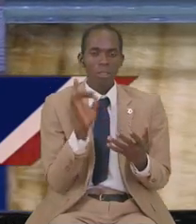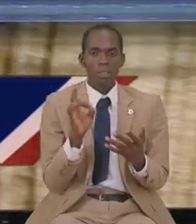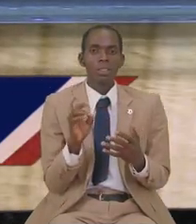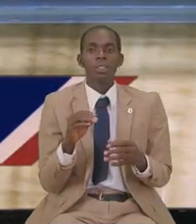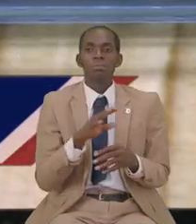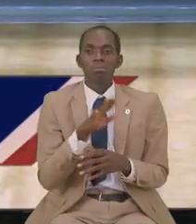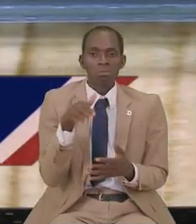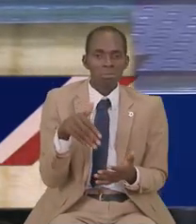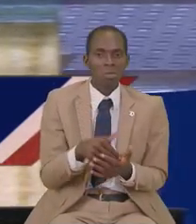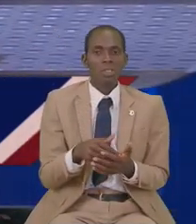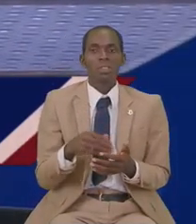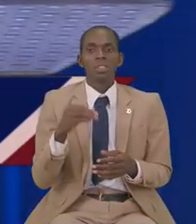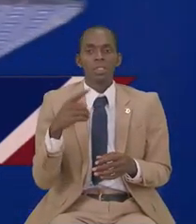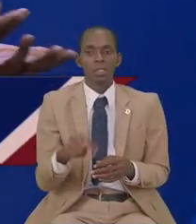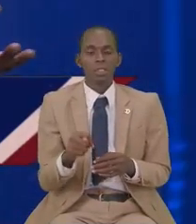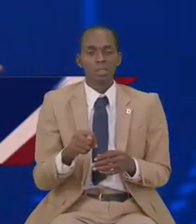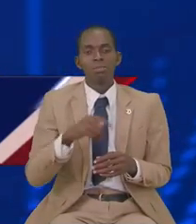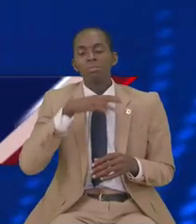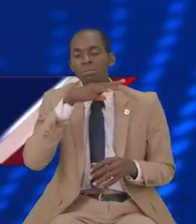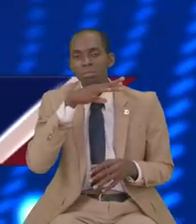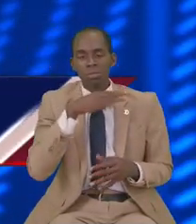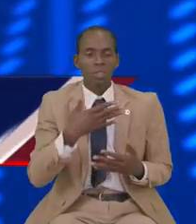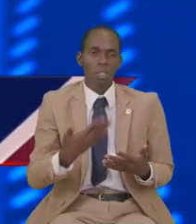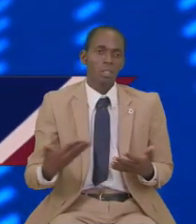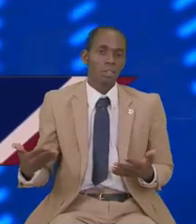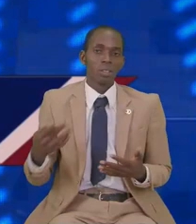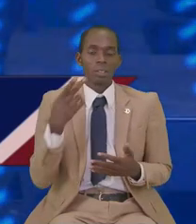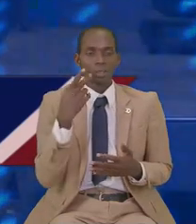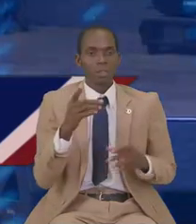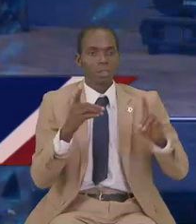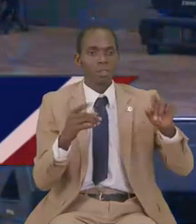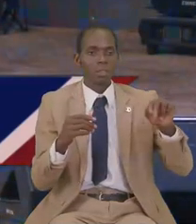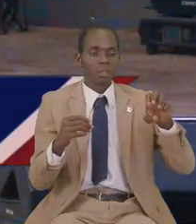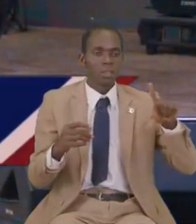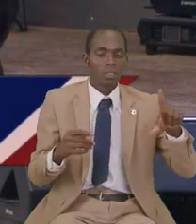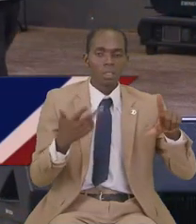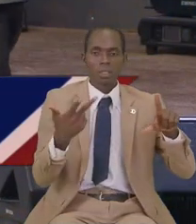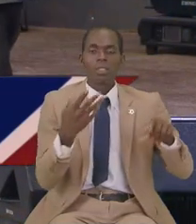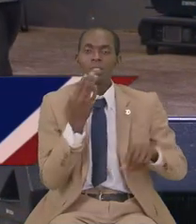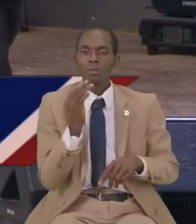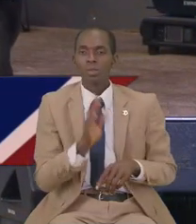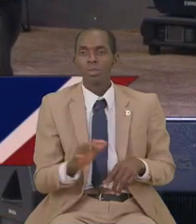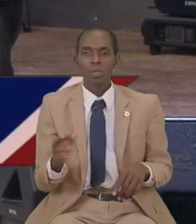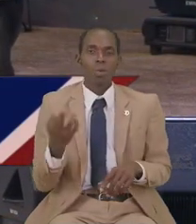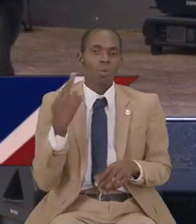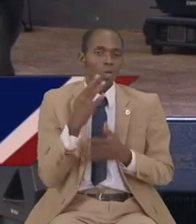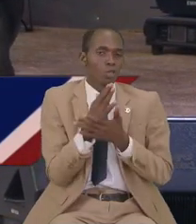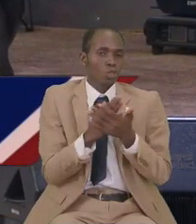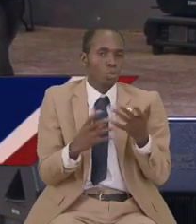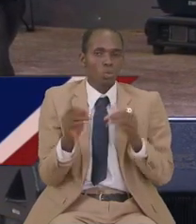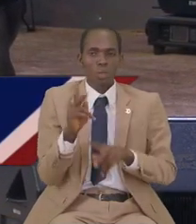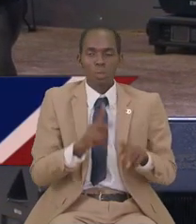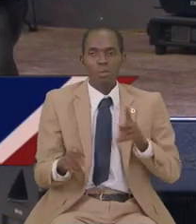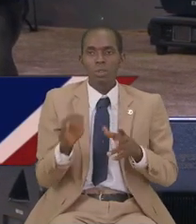the pollution. Well, Daniel, Shadrach, Meshach, and Abednego were some of the people